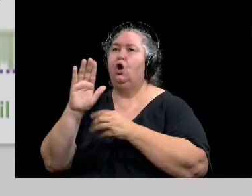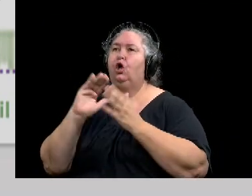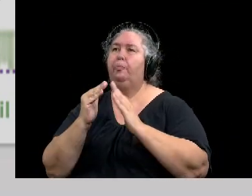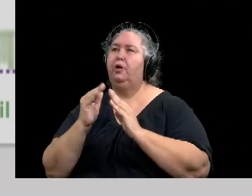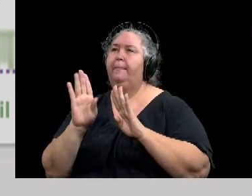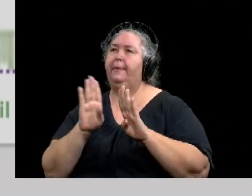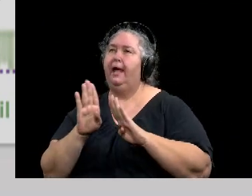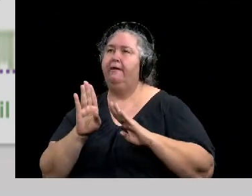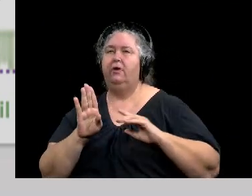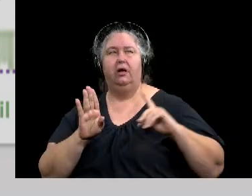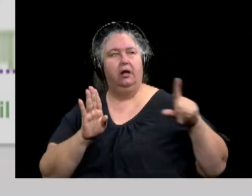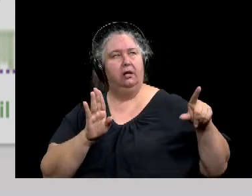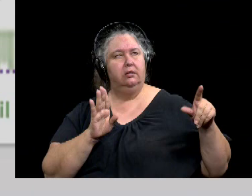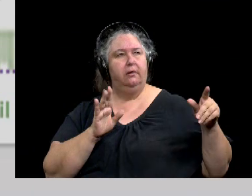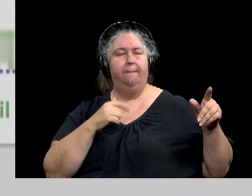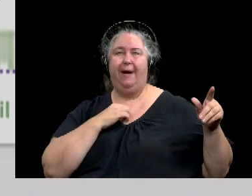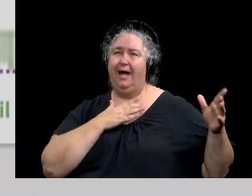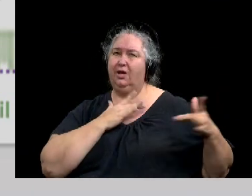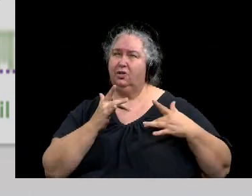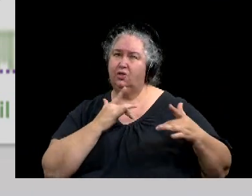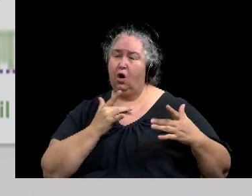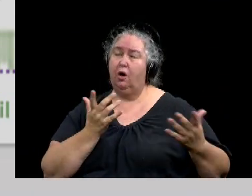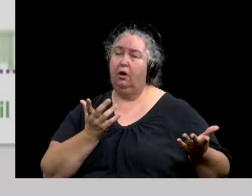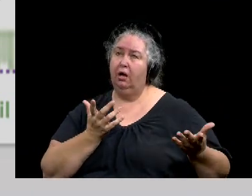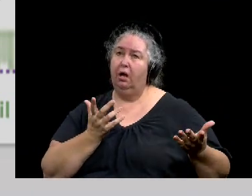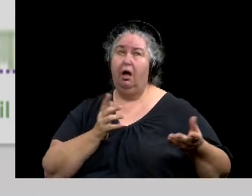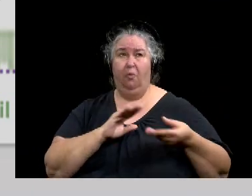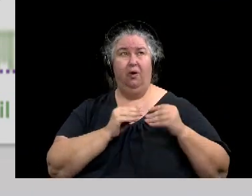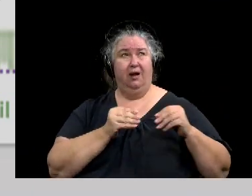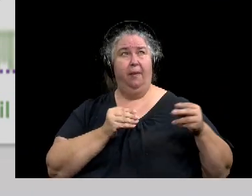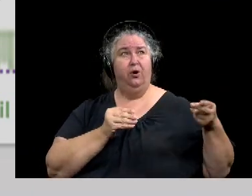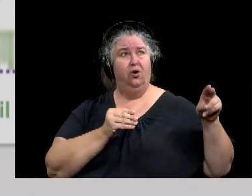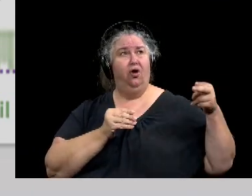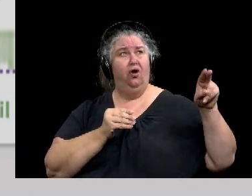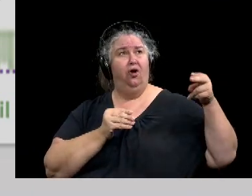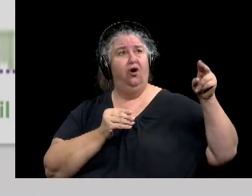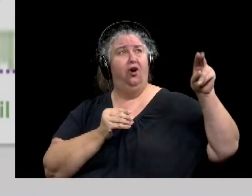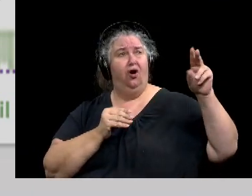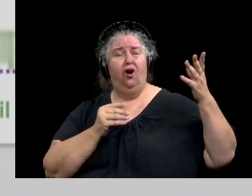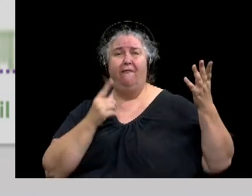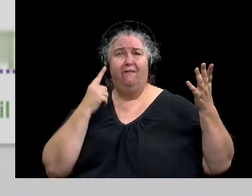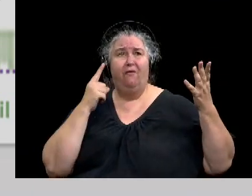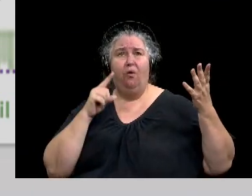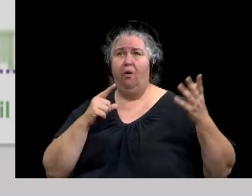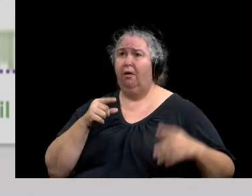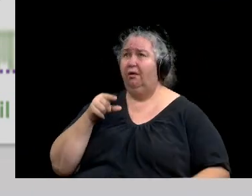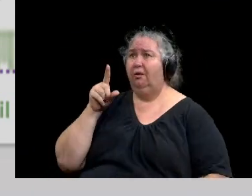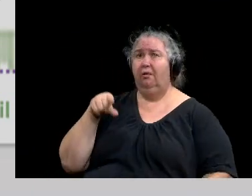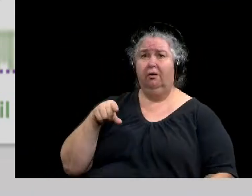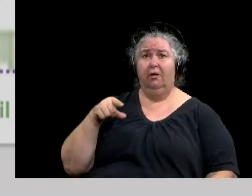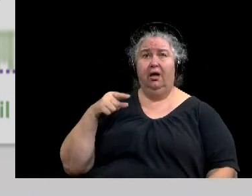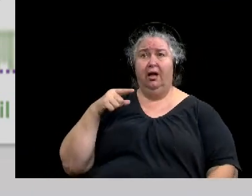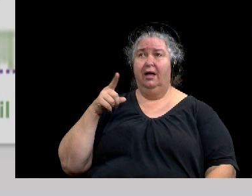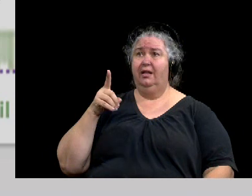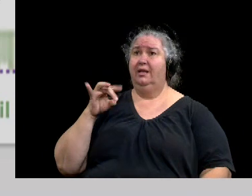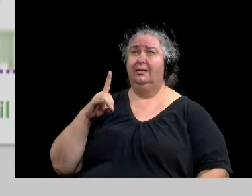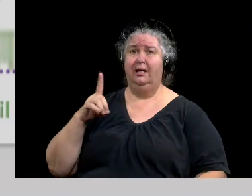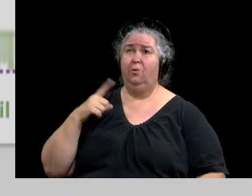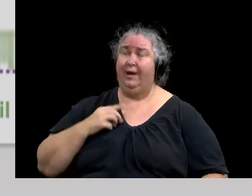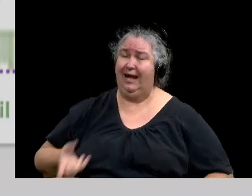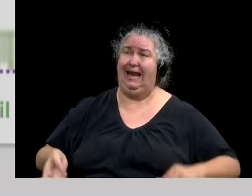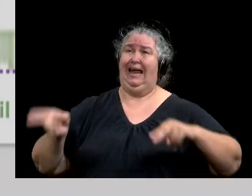And what I'm concerned about is that while numbers are climbing rapidly, we're not seeing a commensurate decrease